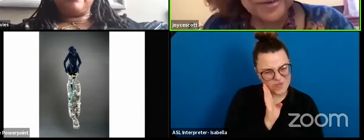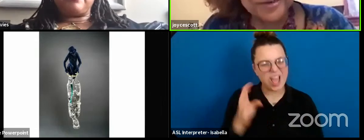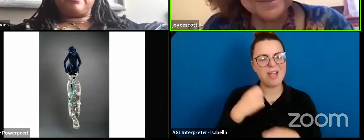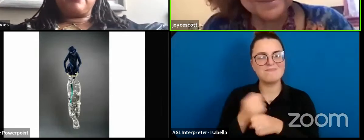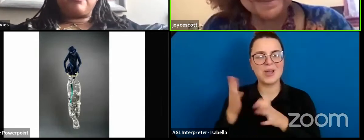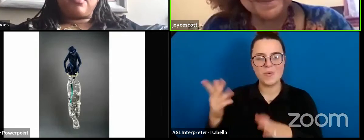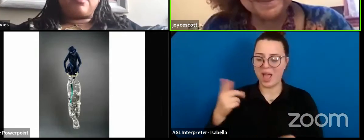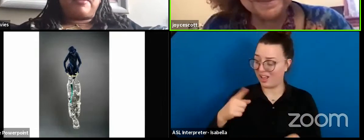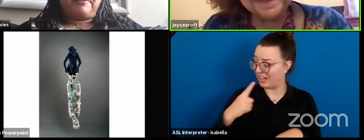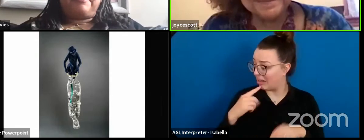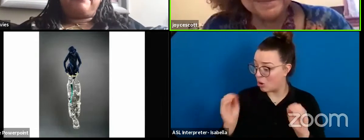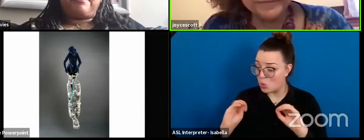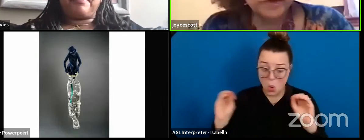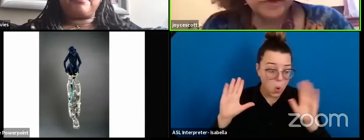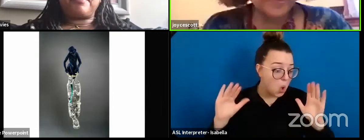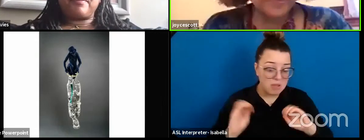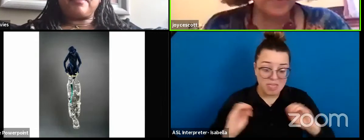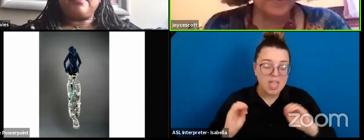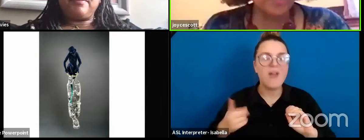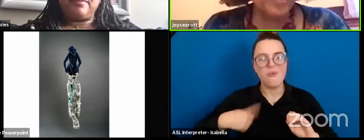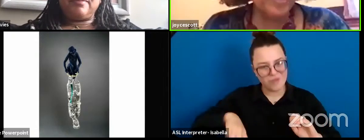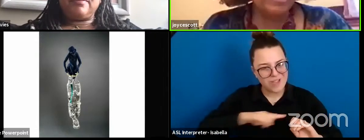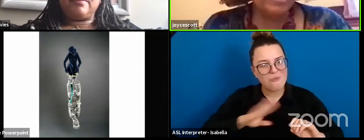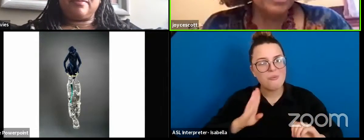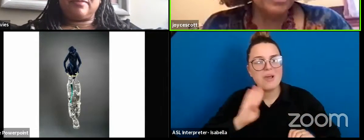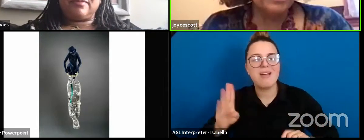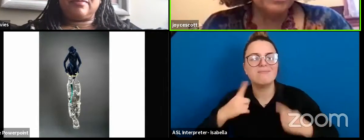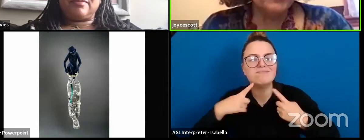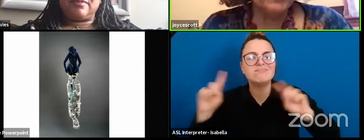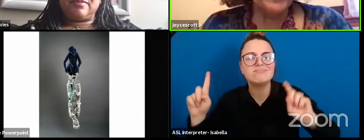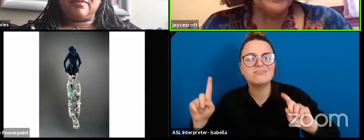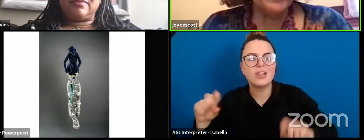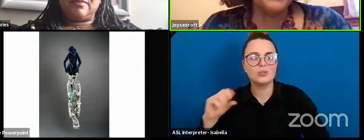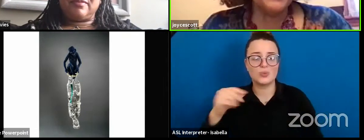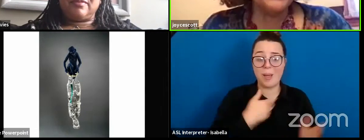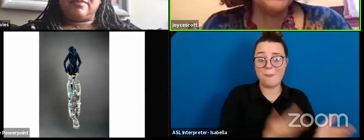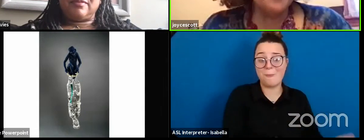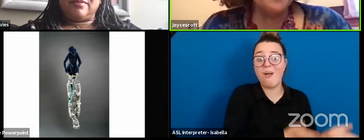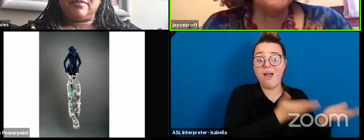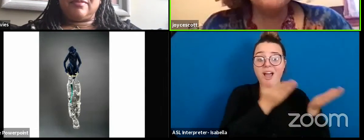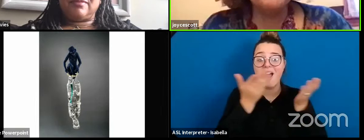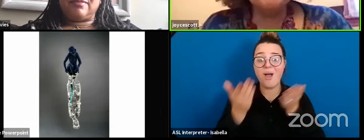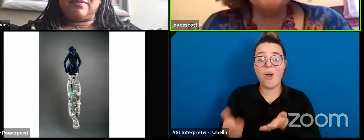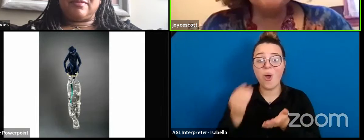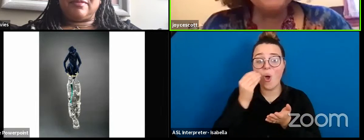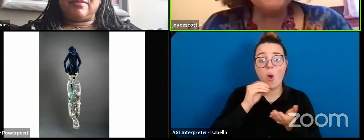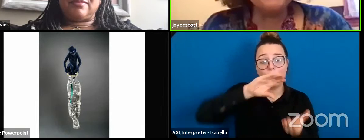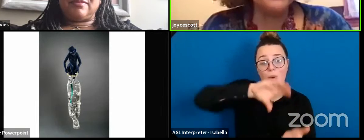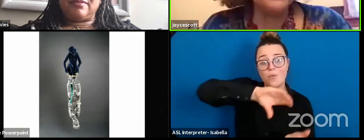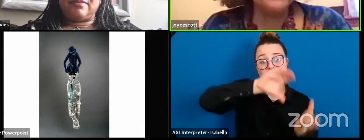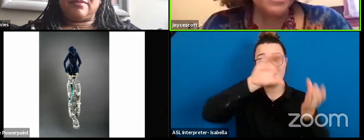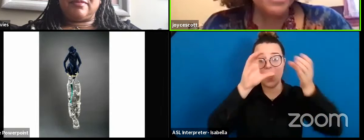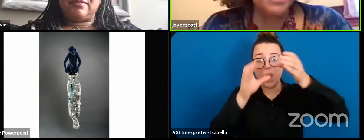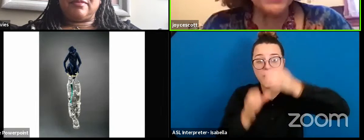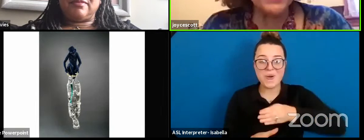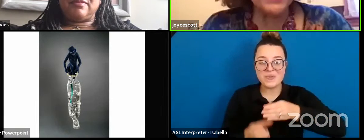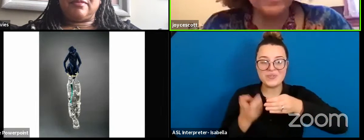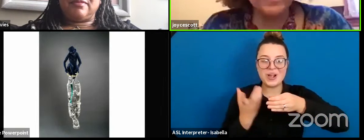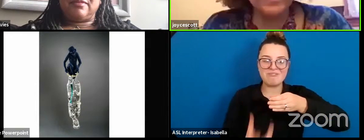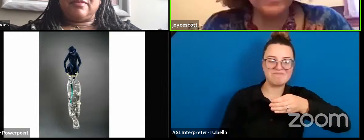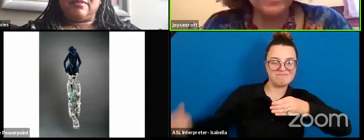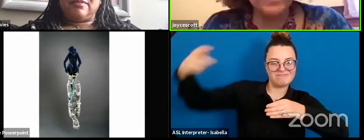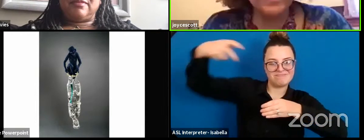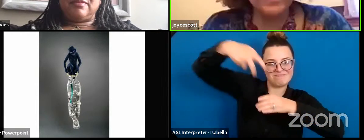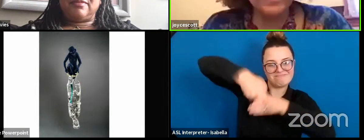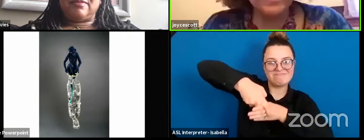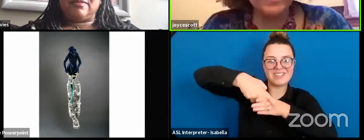crowd. So I just brought it home and turned it upside down and made a beaded guy riding her, and